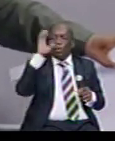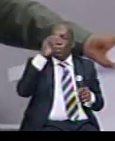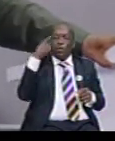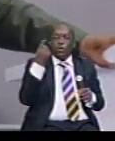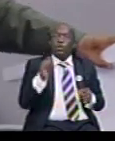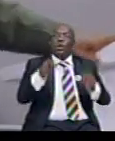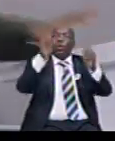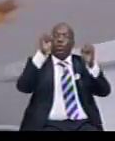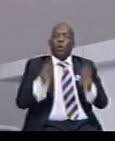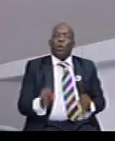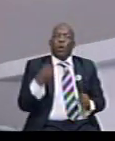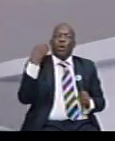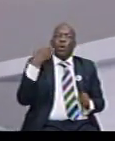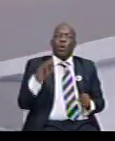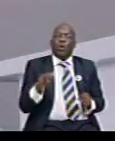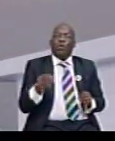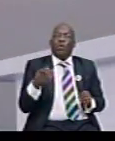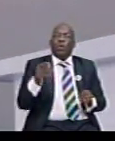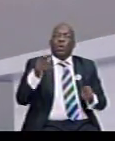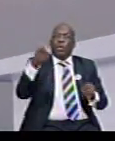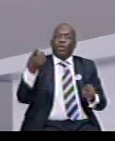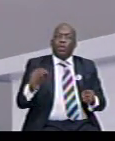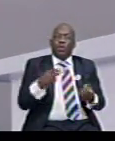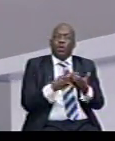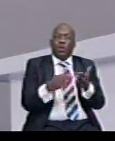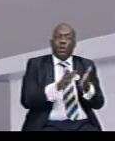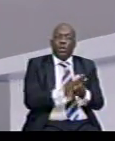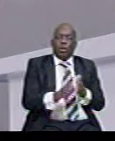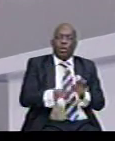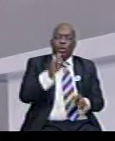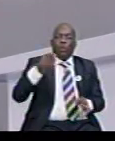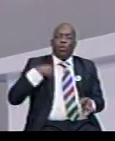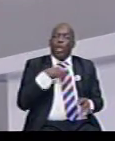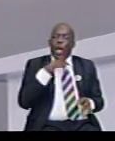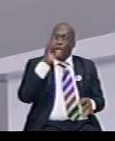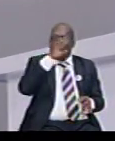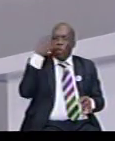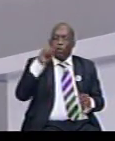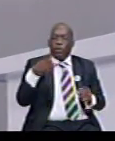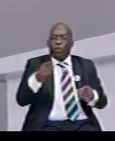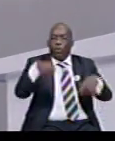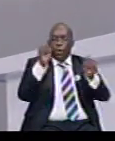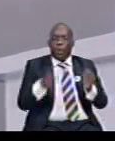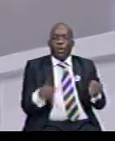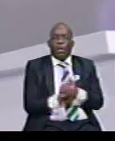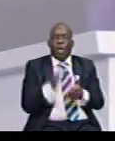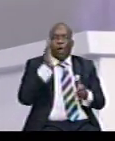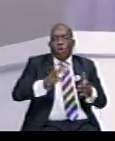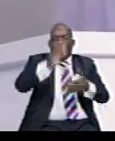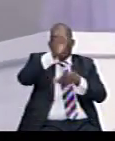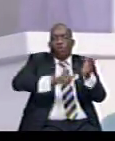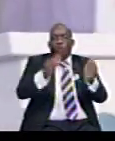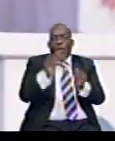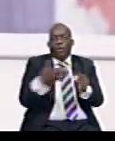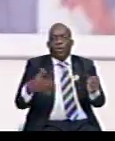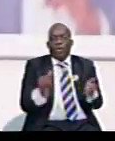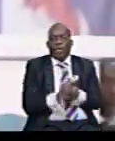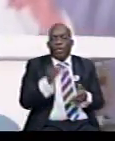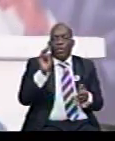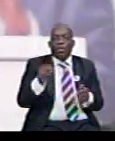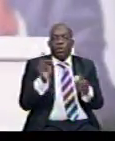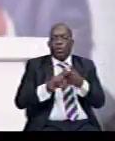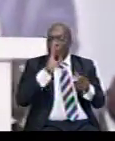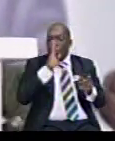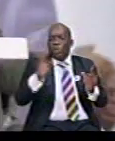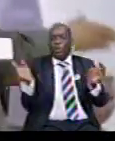Ghost. We're looking for the power that will shake everything shakable here in our world. We're looking for the power that